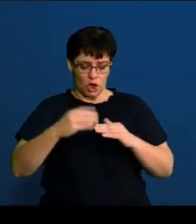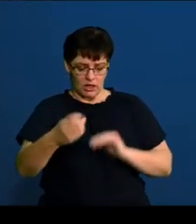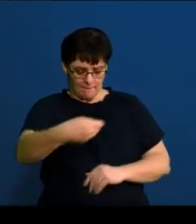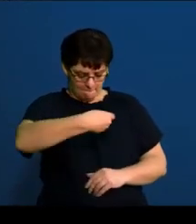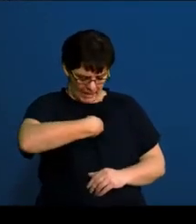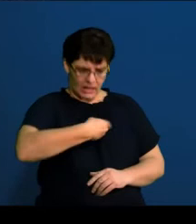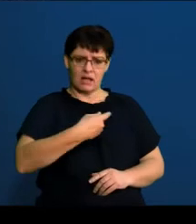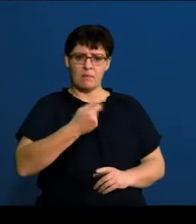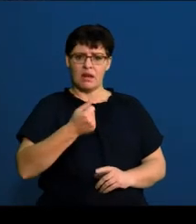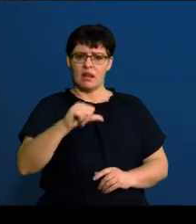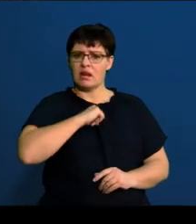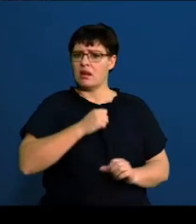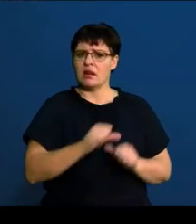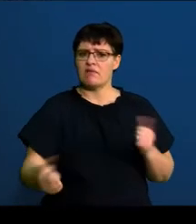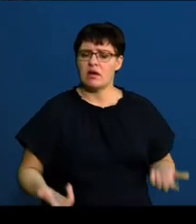bubble,